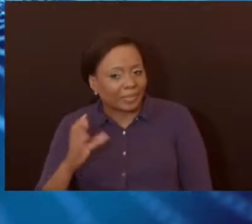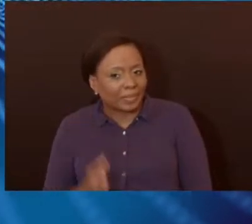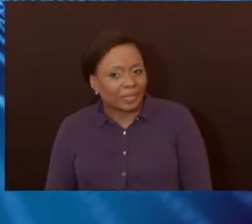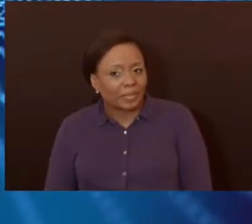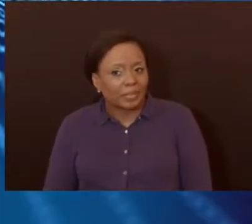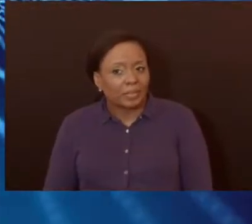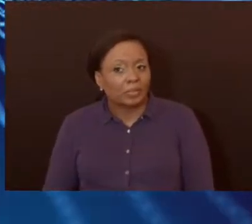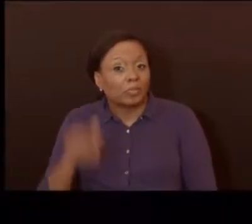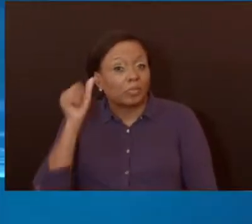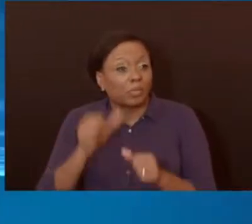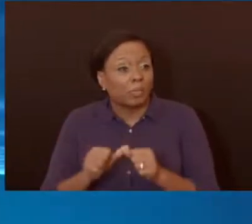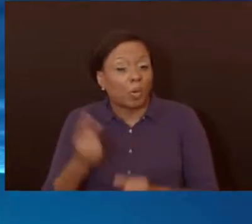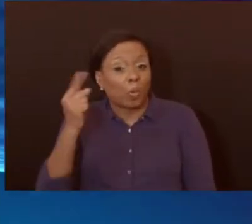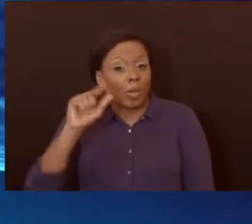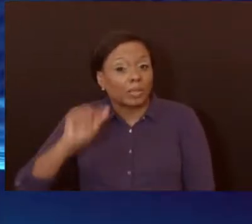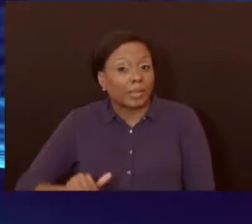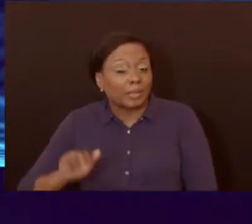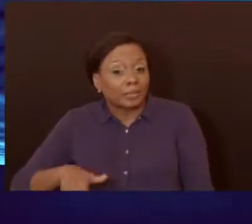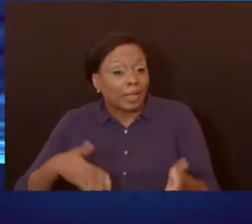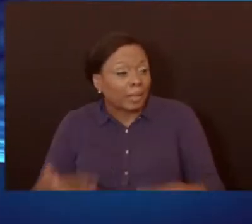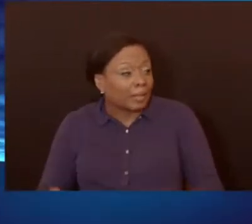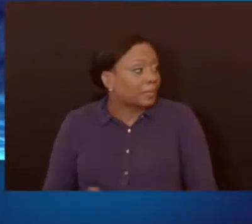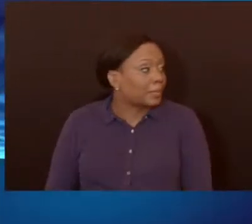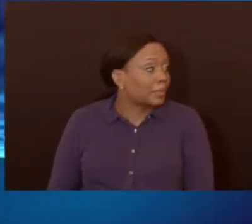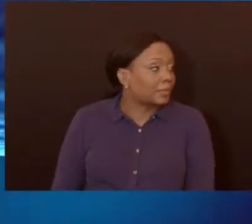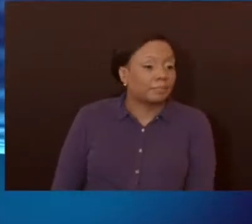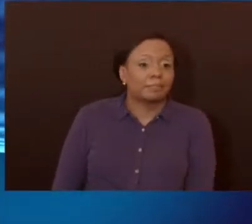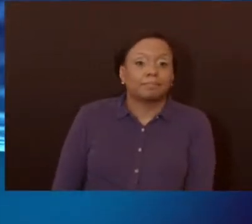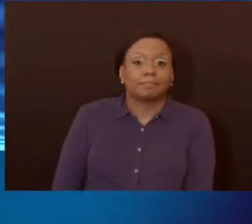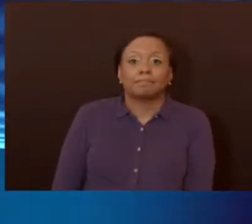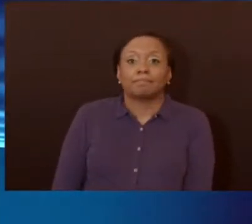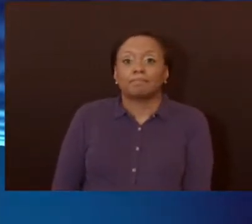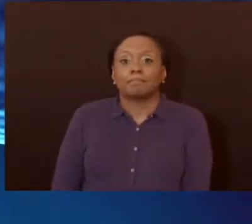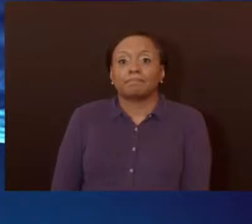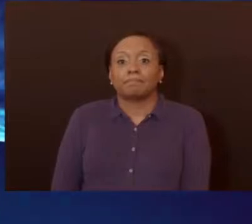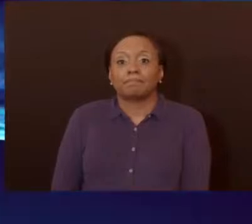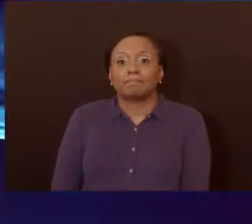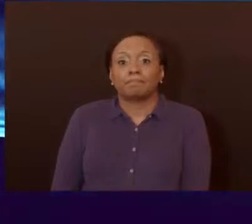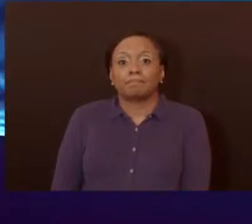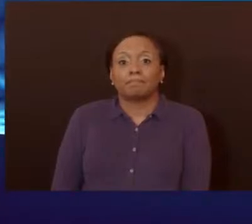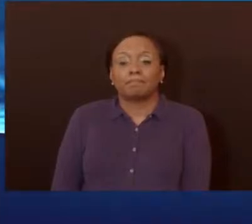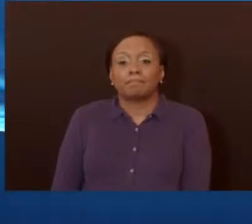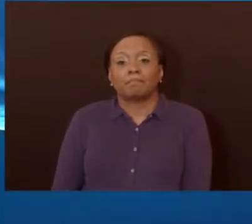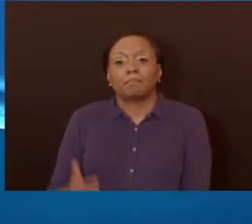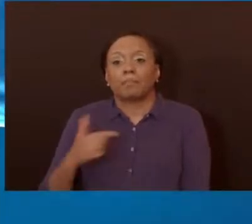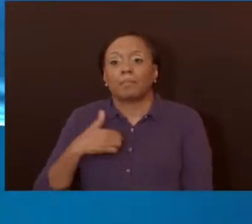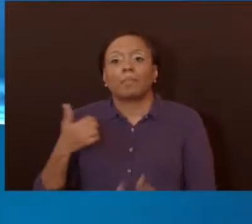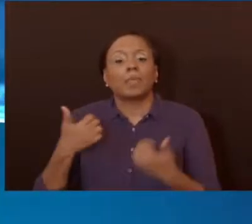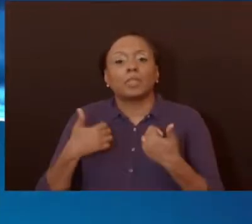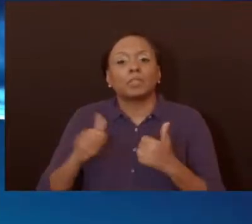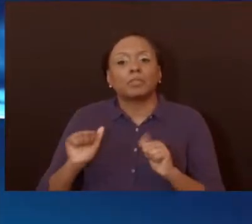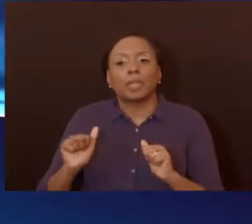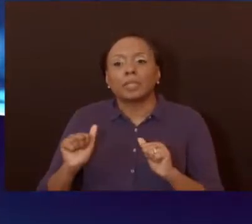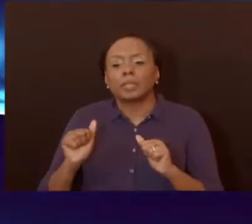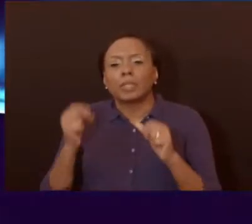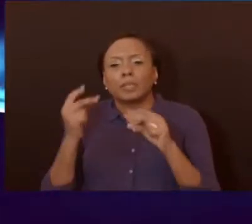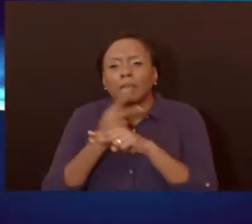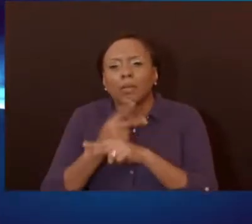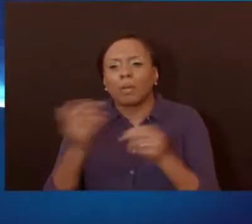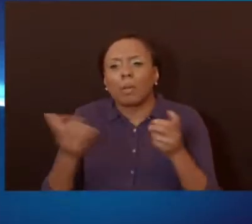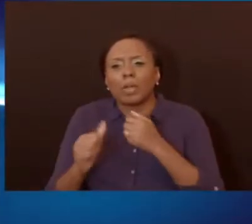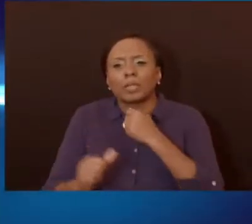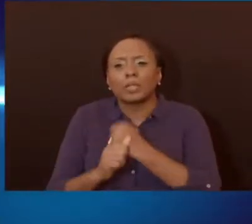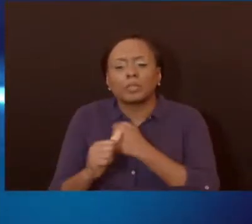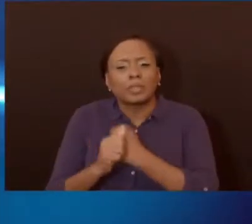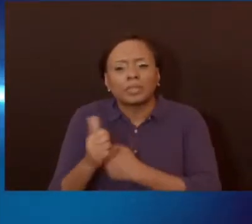obviously we have had one case already, and I'm trying to ascertain what's the risk assessment in that